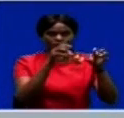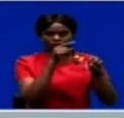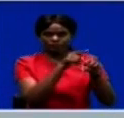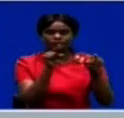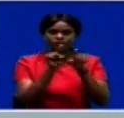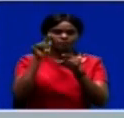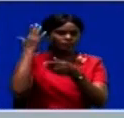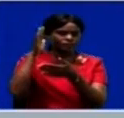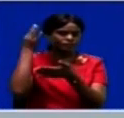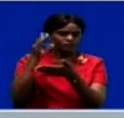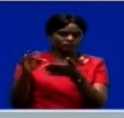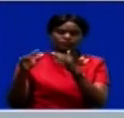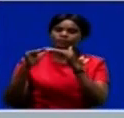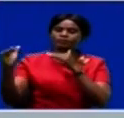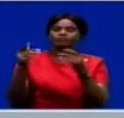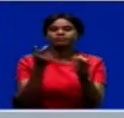permanent secretary level.